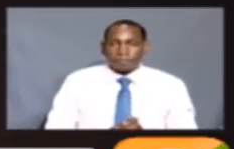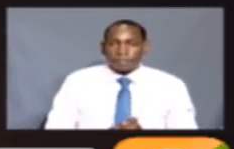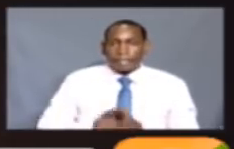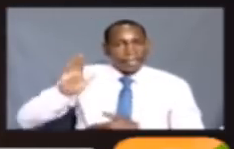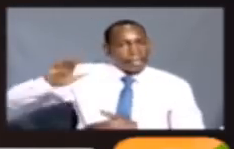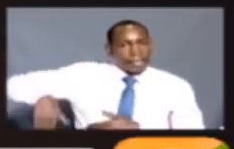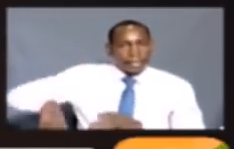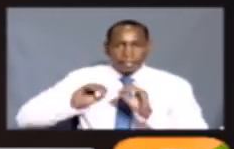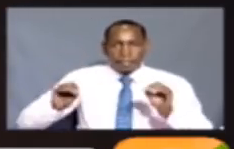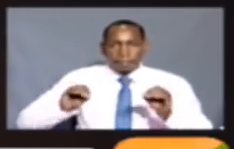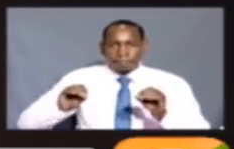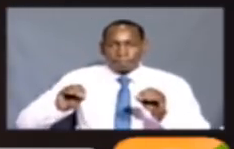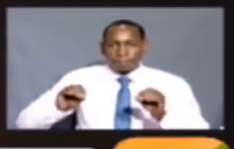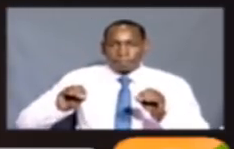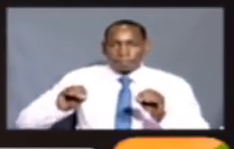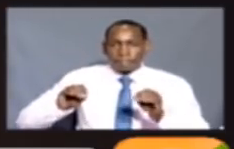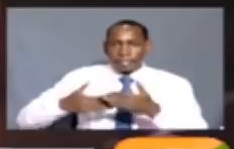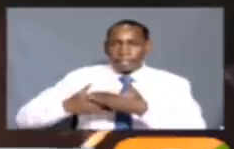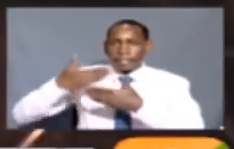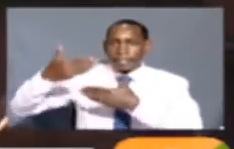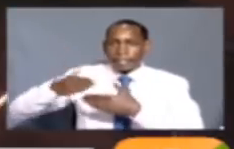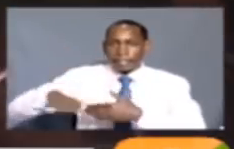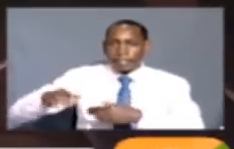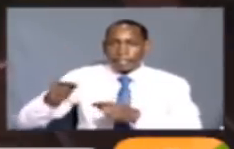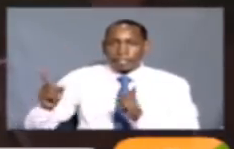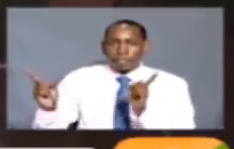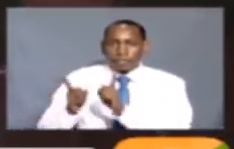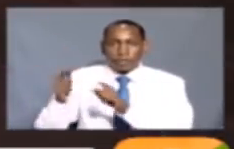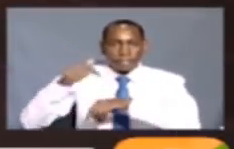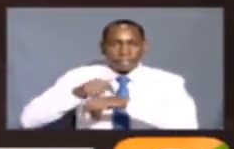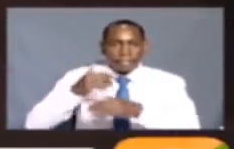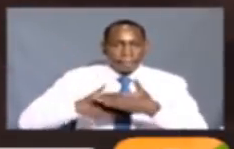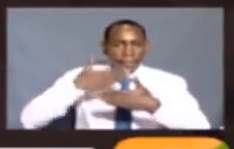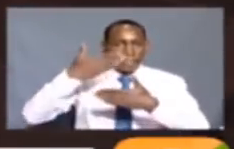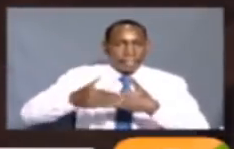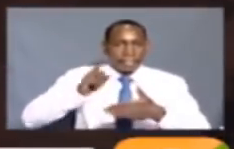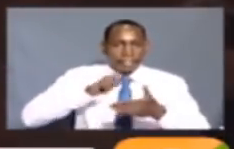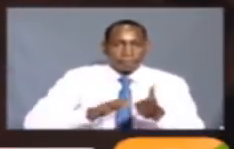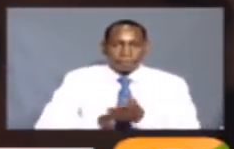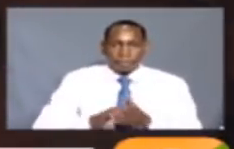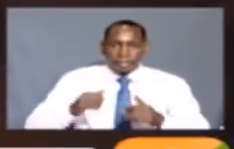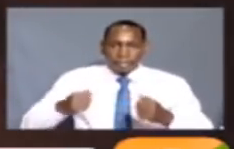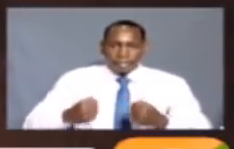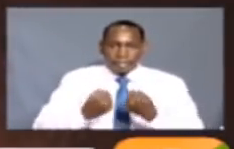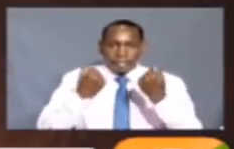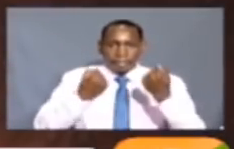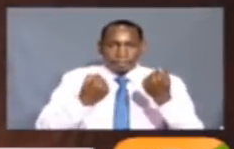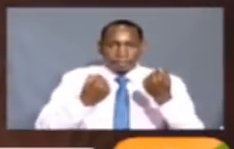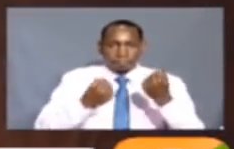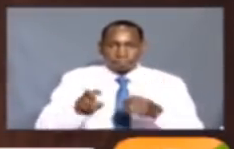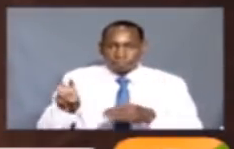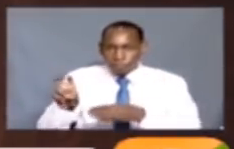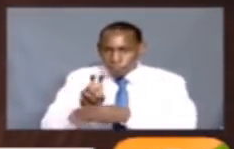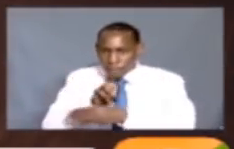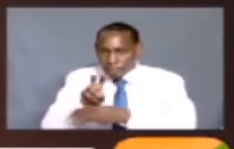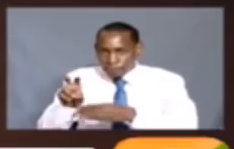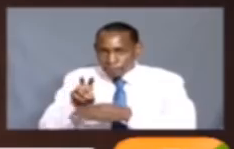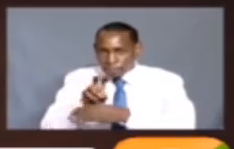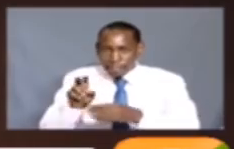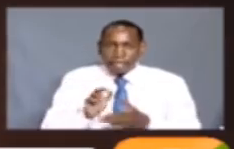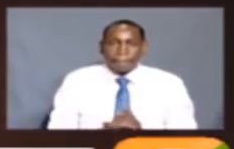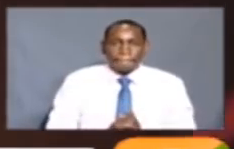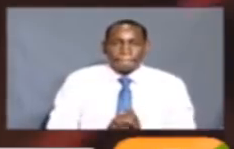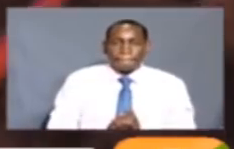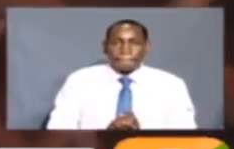delay. You want to be over that side in the next sort of couple of minutes, okay? Okay. Next is a safety check. Warmer air is less dense and